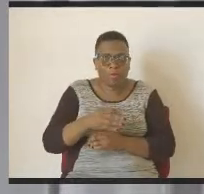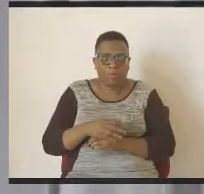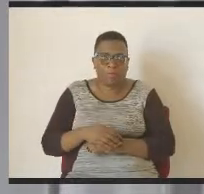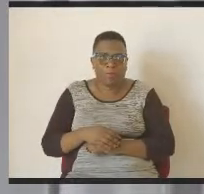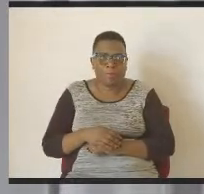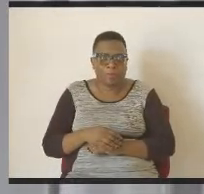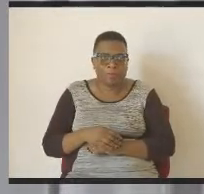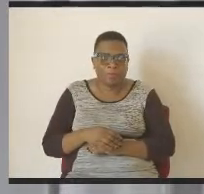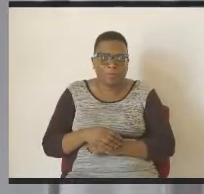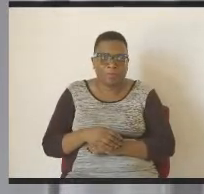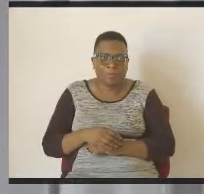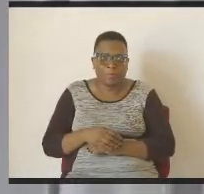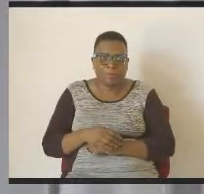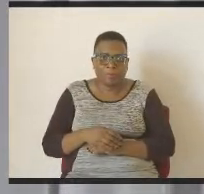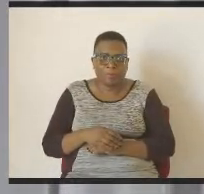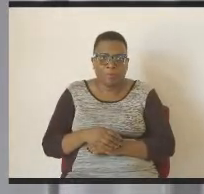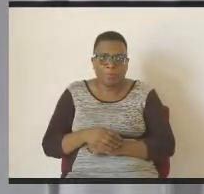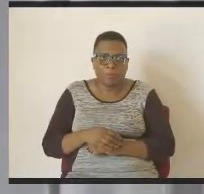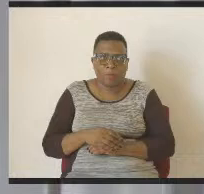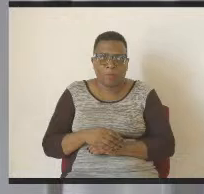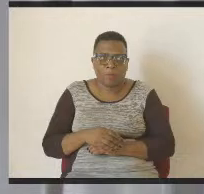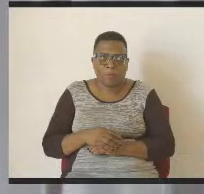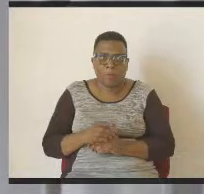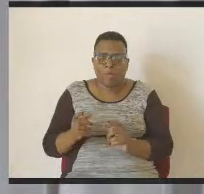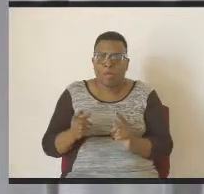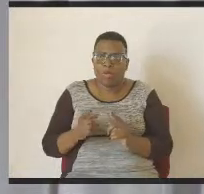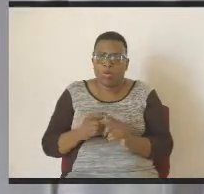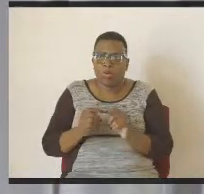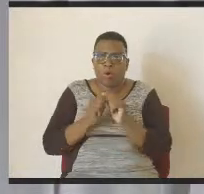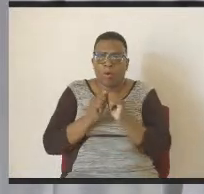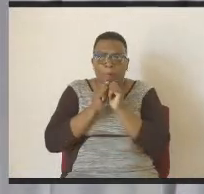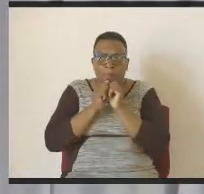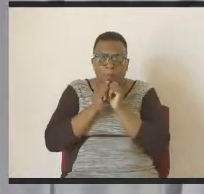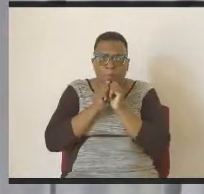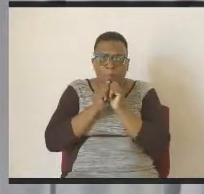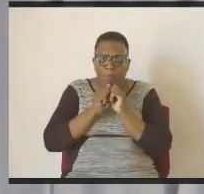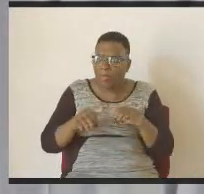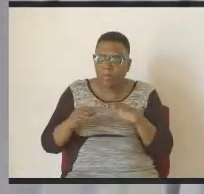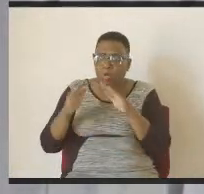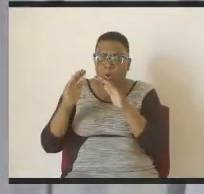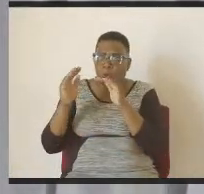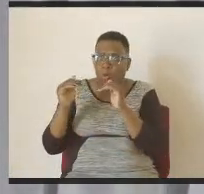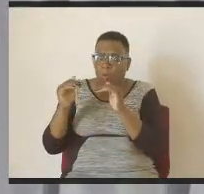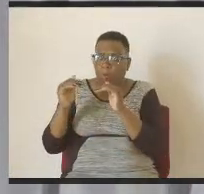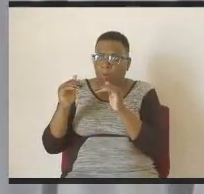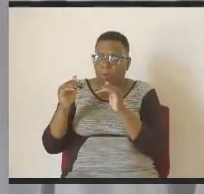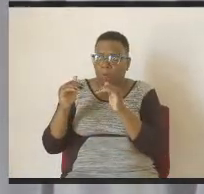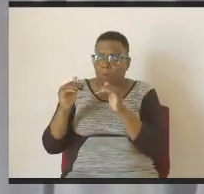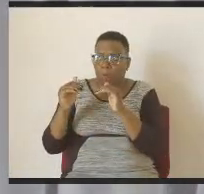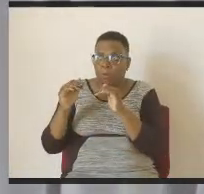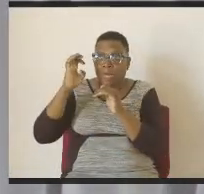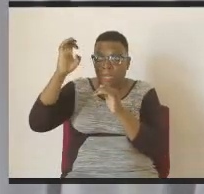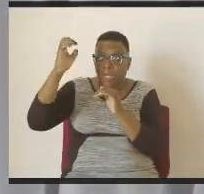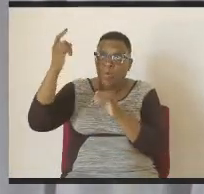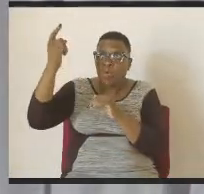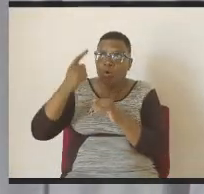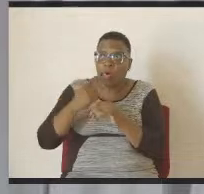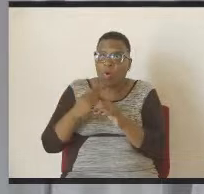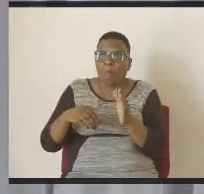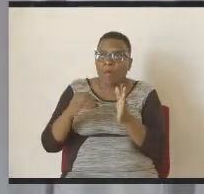to the blessed hope when he will return and redeem